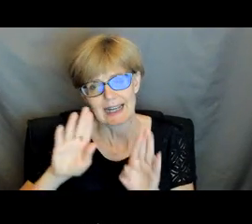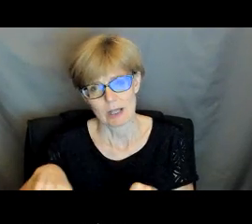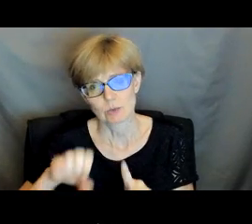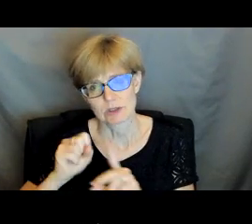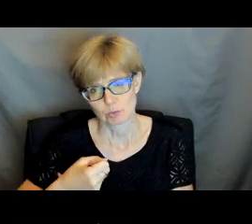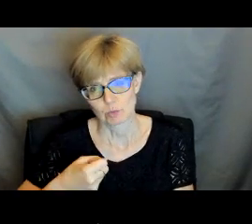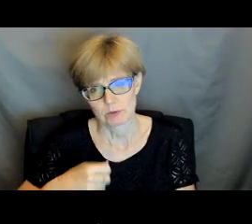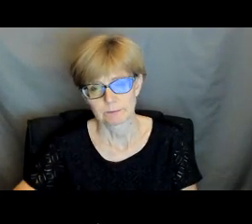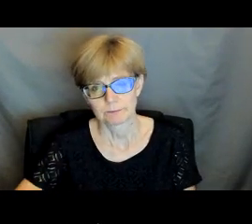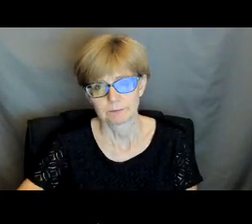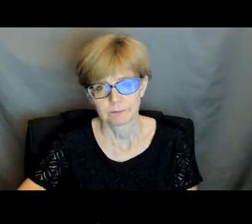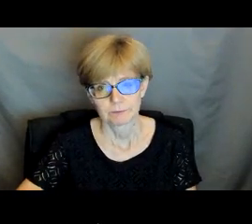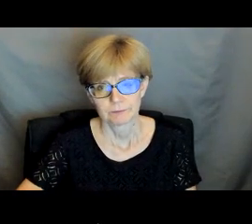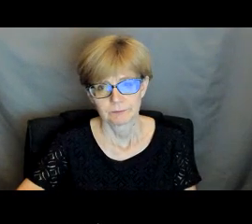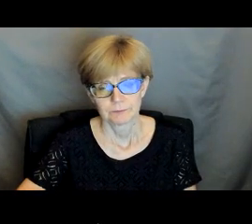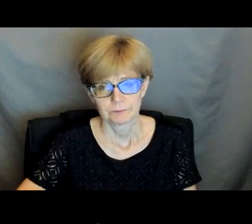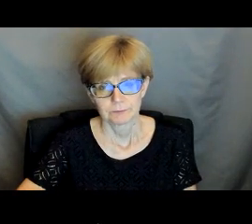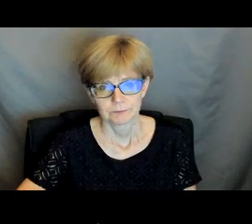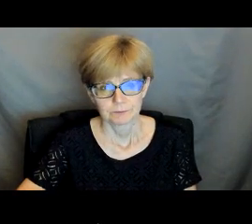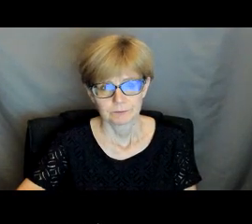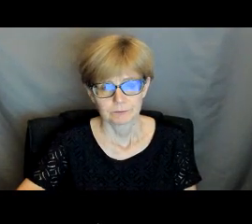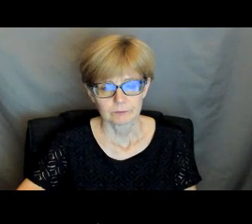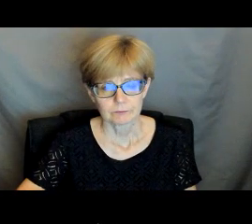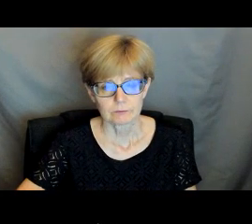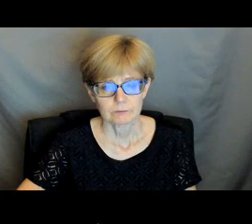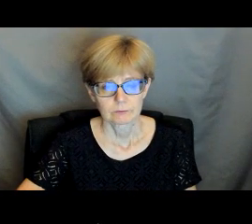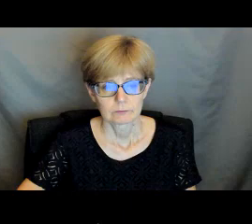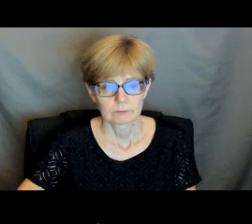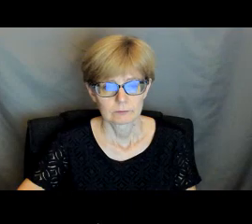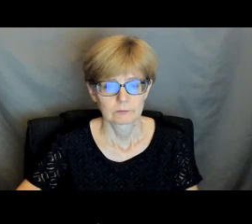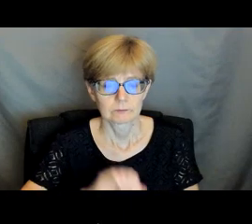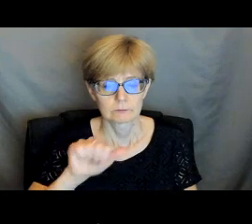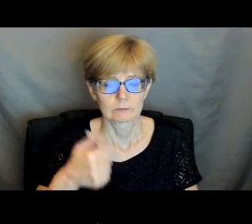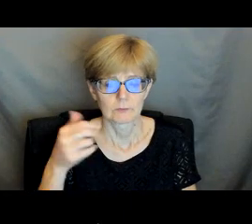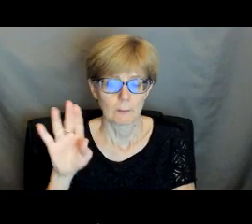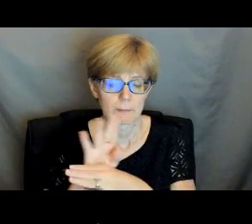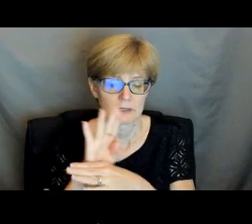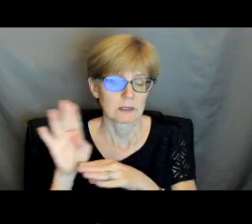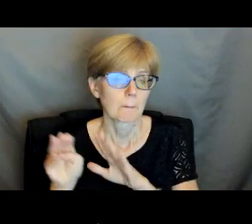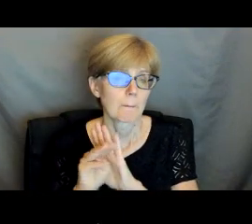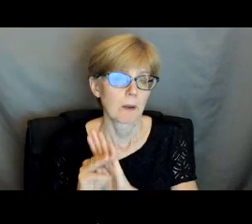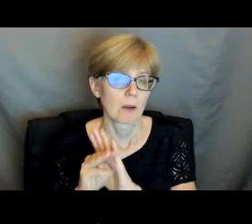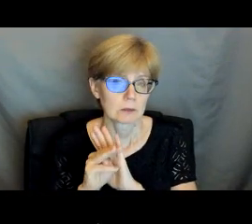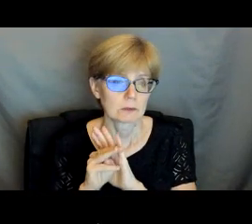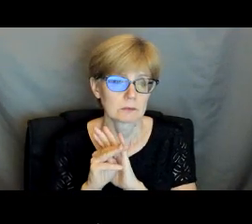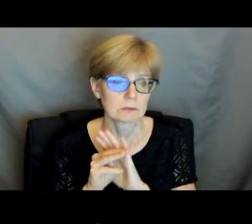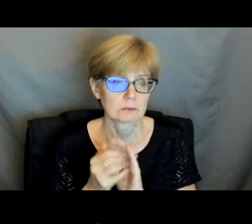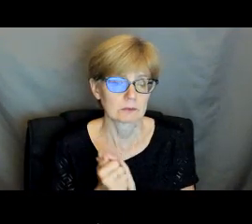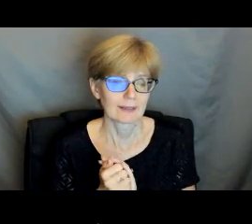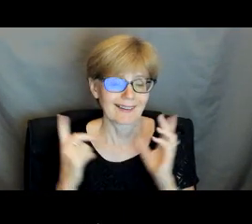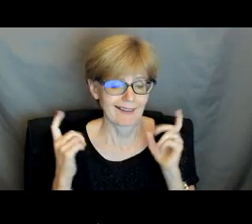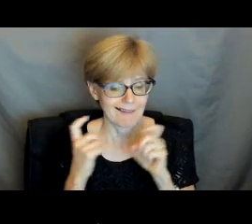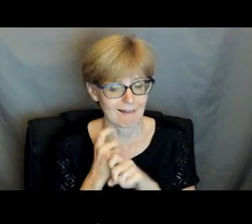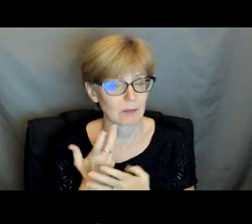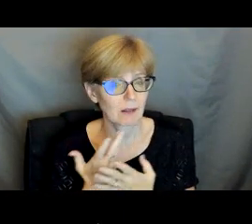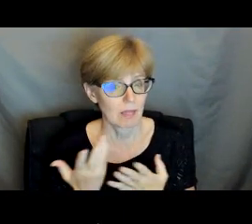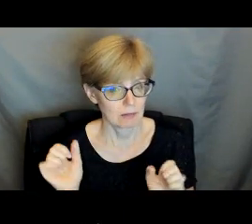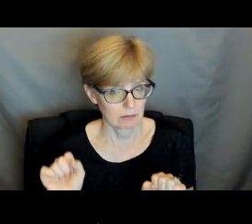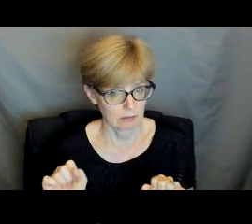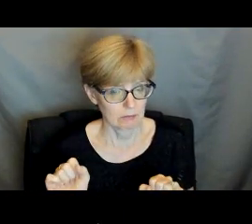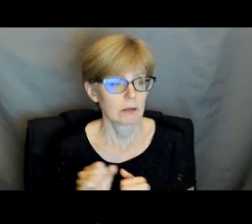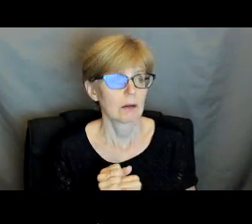Now, another business model that that makes things a little complicated are